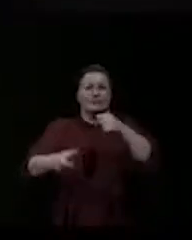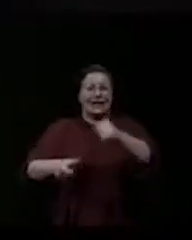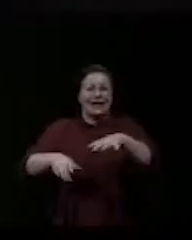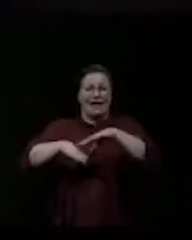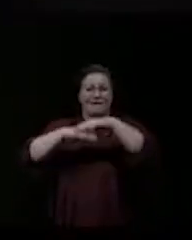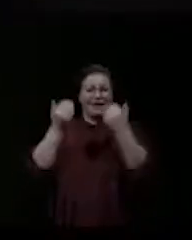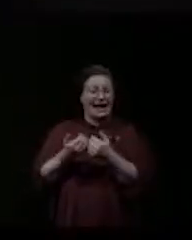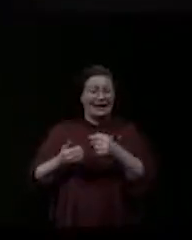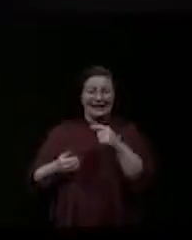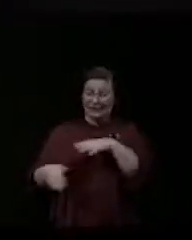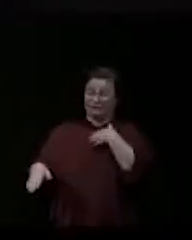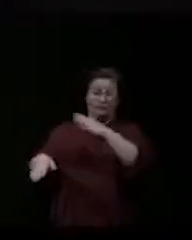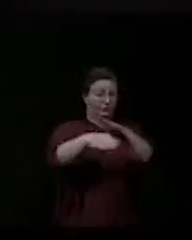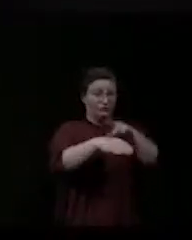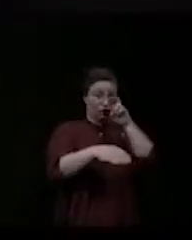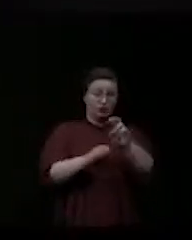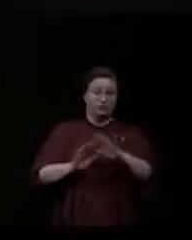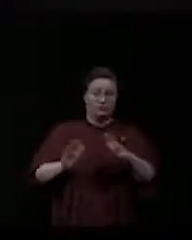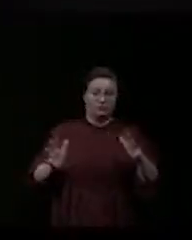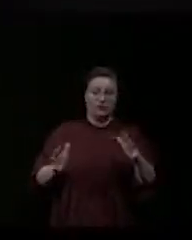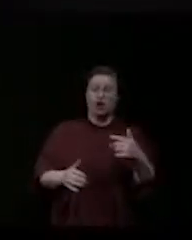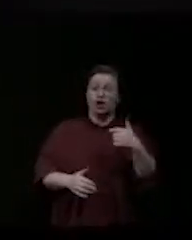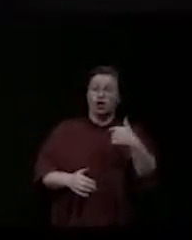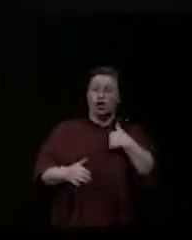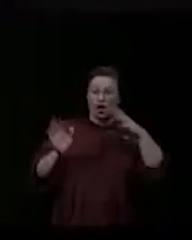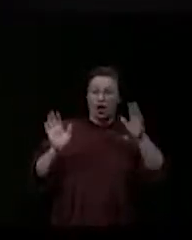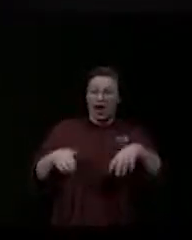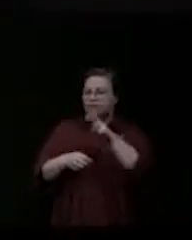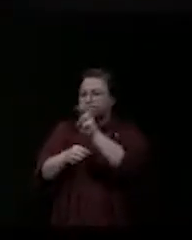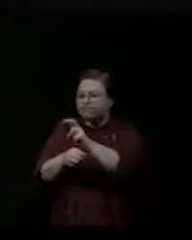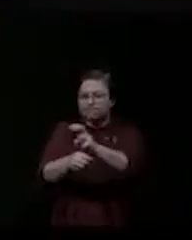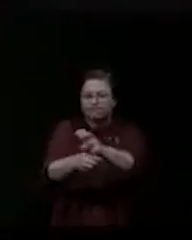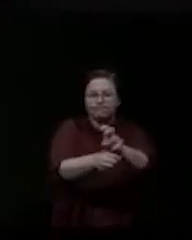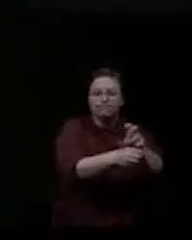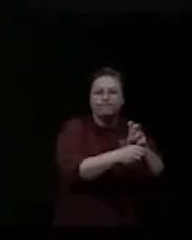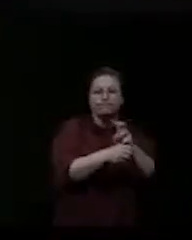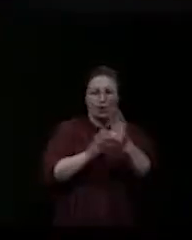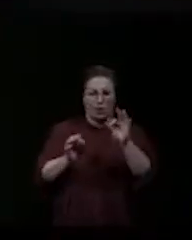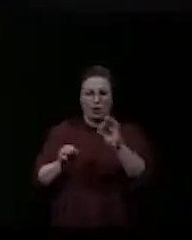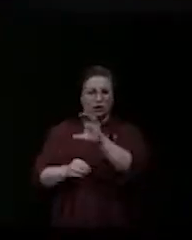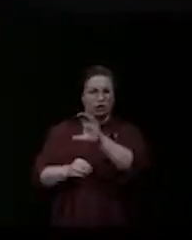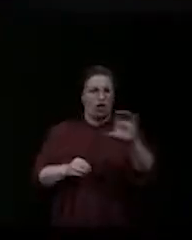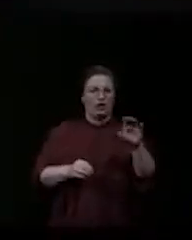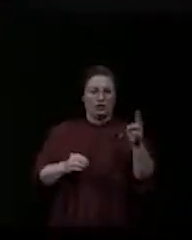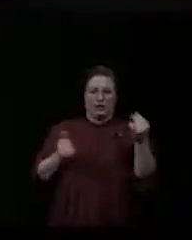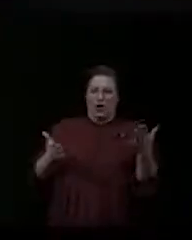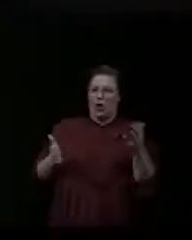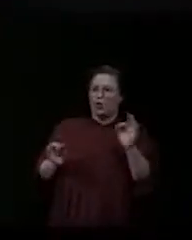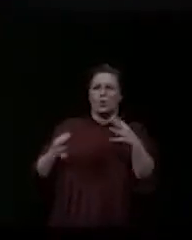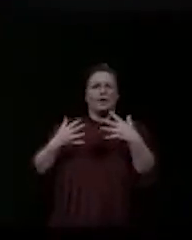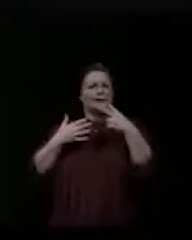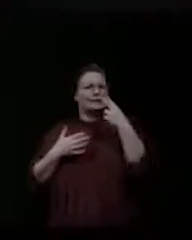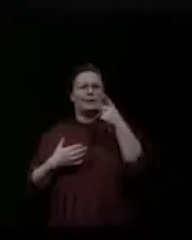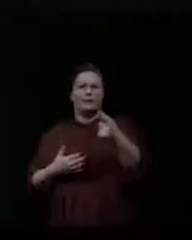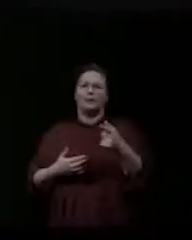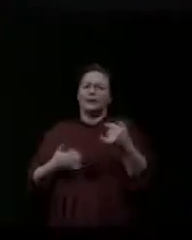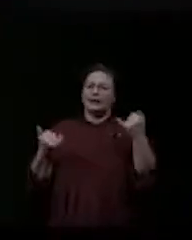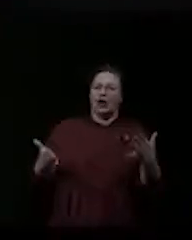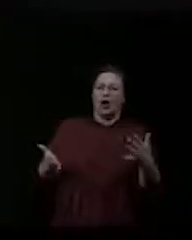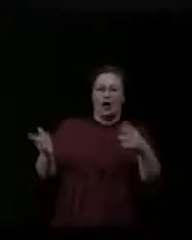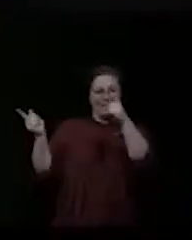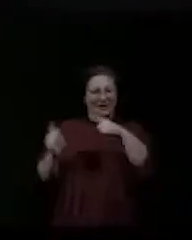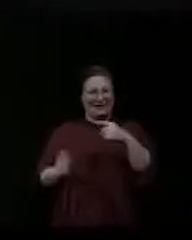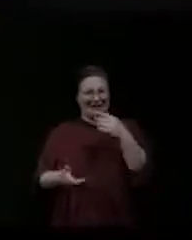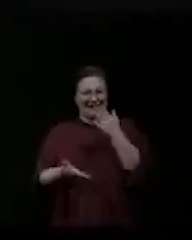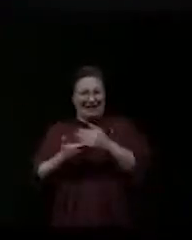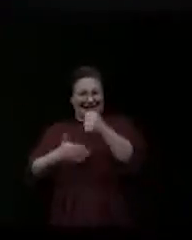around the world. As I survey the state of human rights and the international human rights system